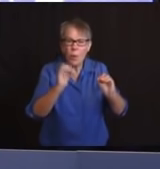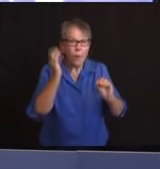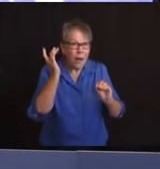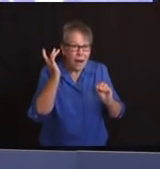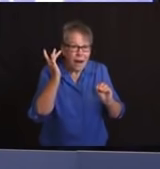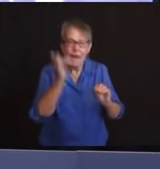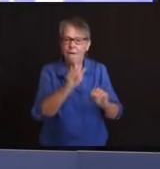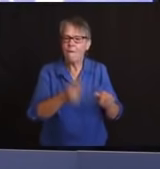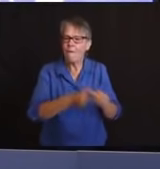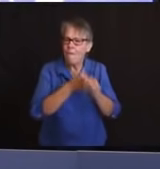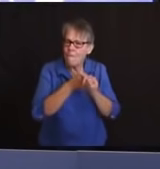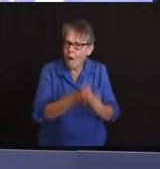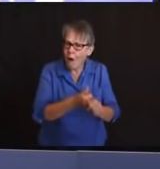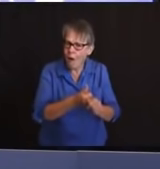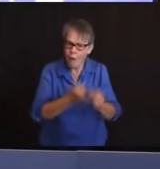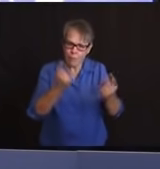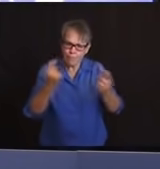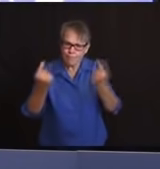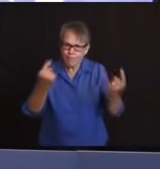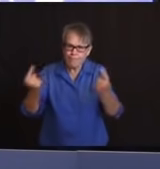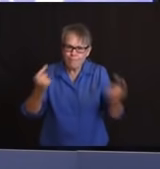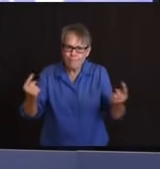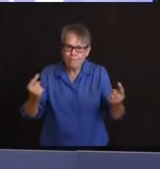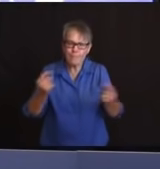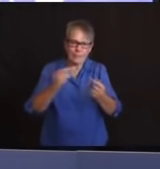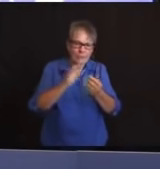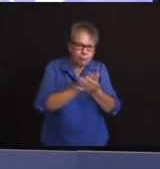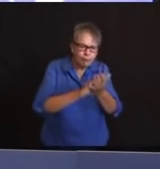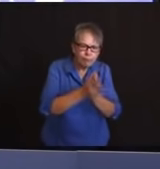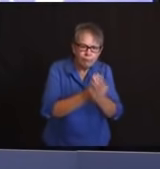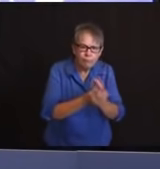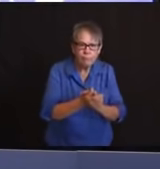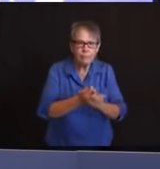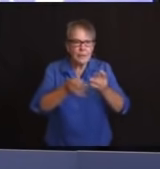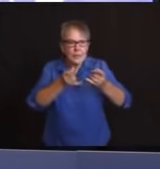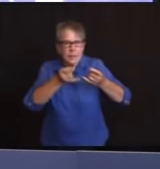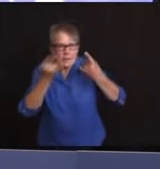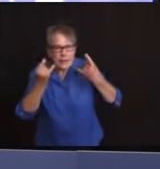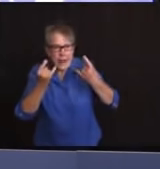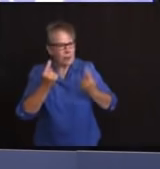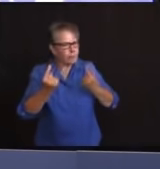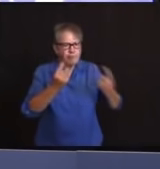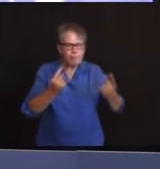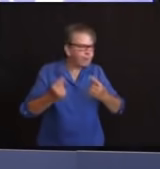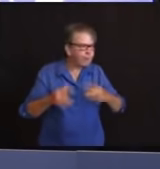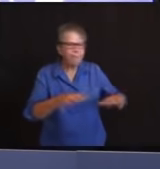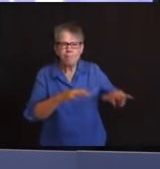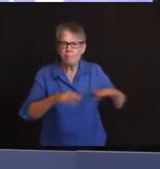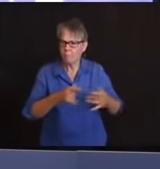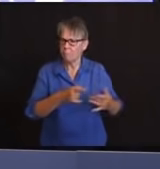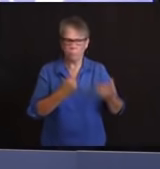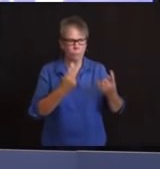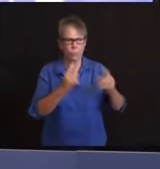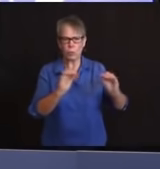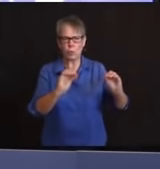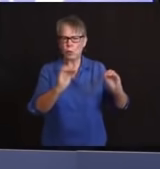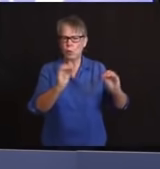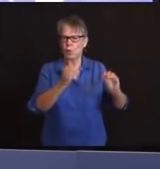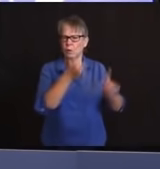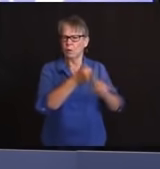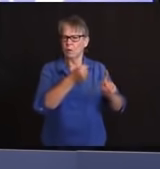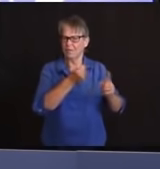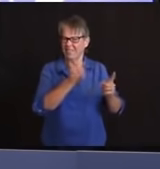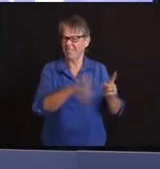patients, have reduced mortality over time using therapeutics and modalities such as high-flow oxygen and